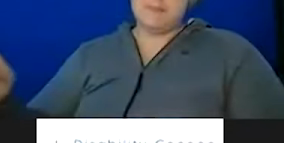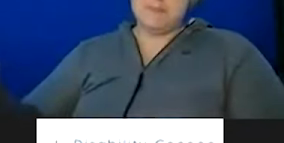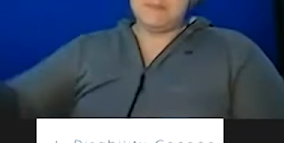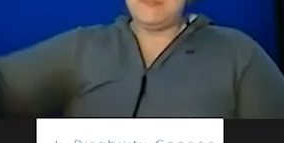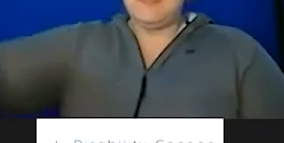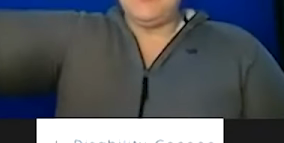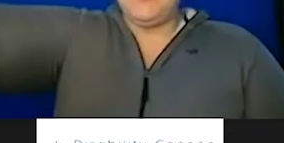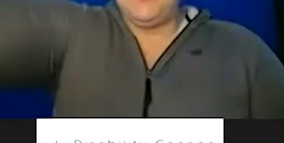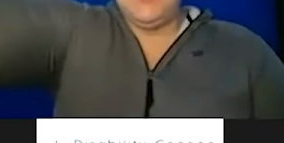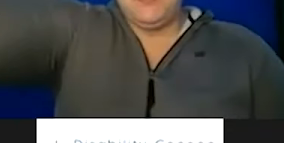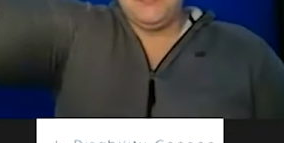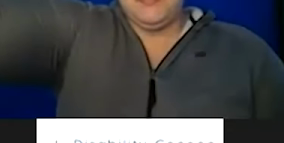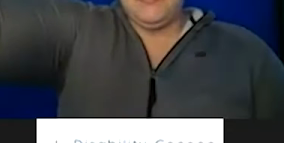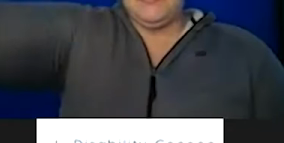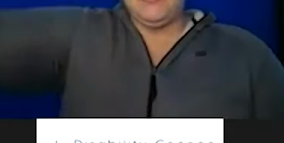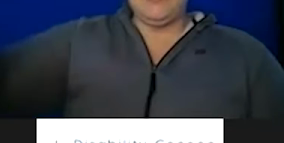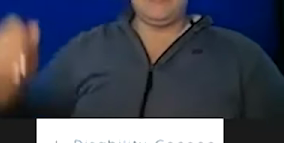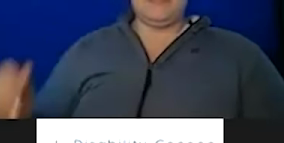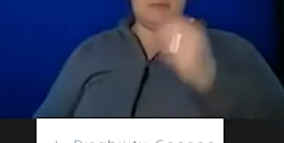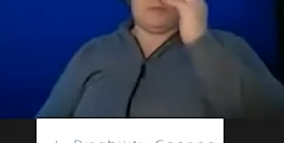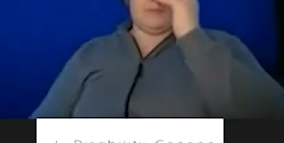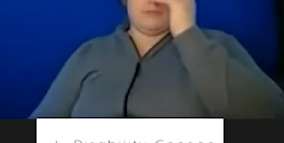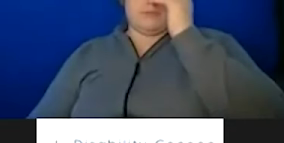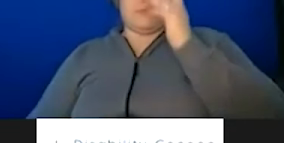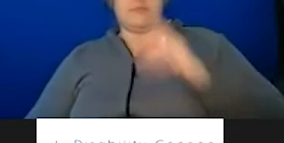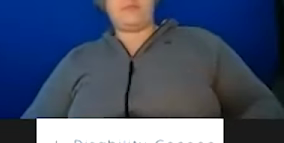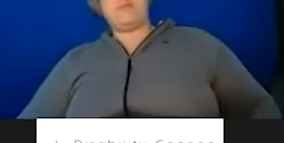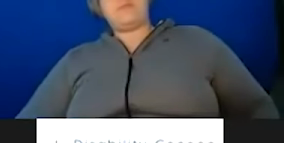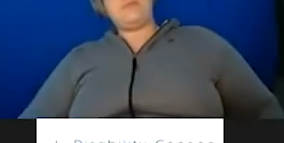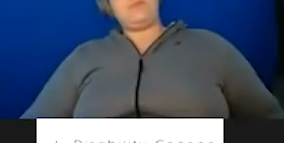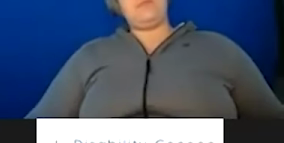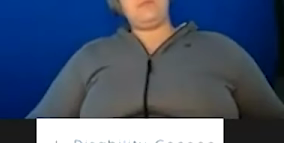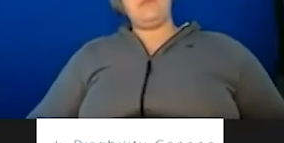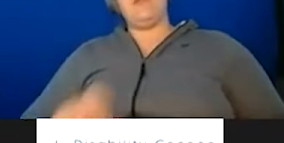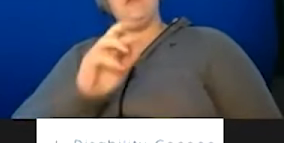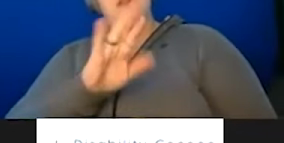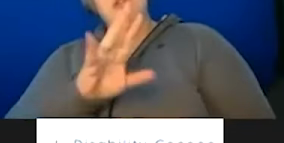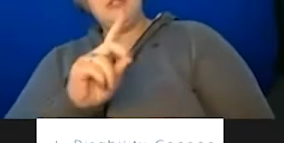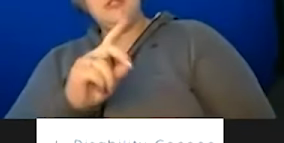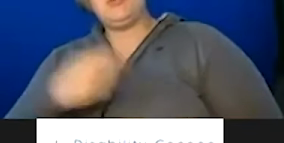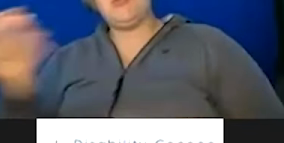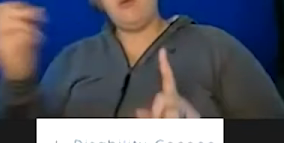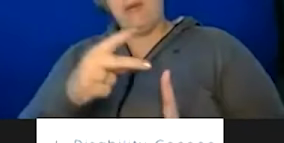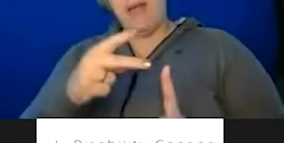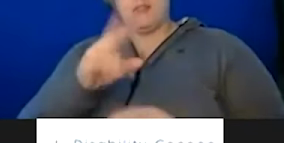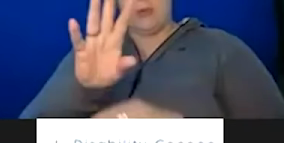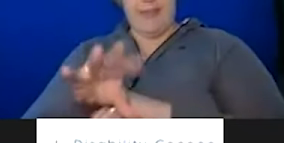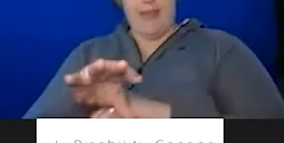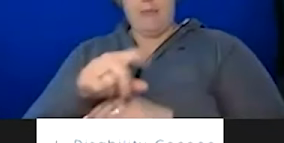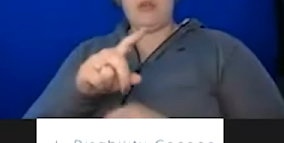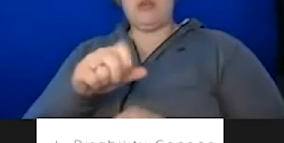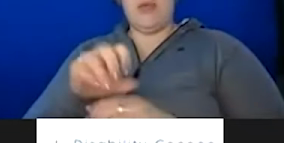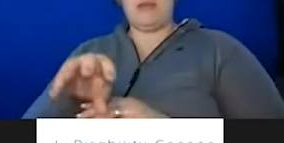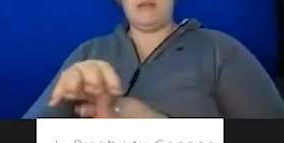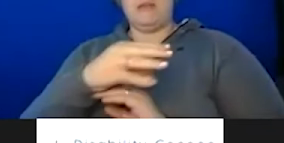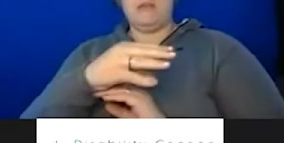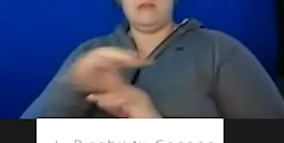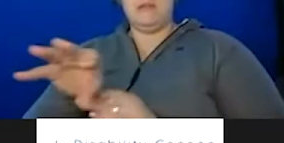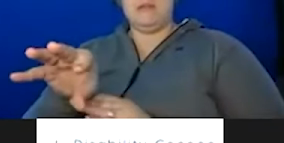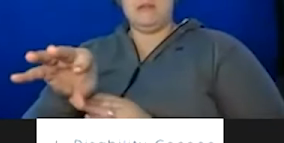the tilt and pan camera, one of my favorite features is when you do set up